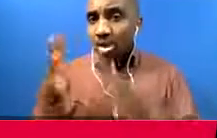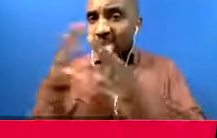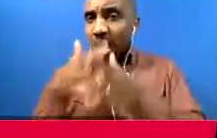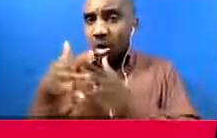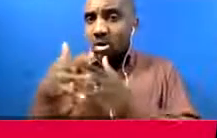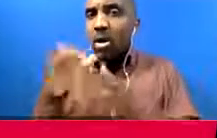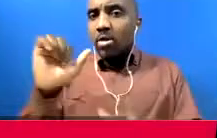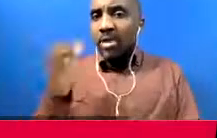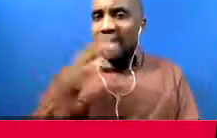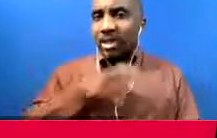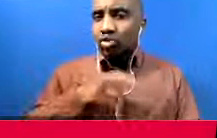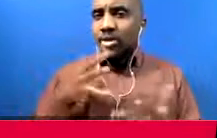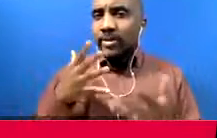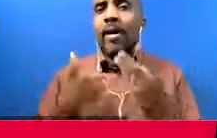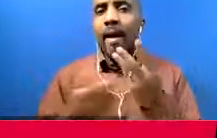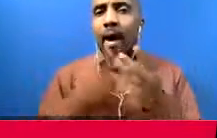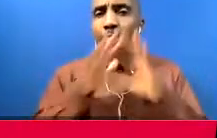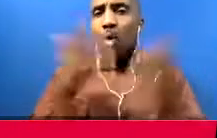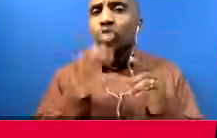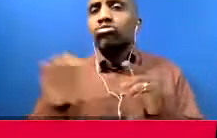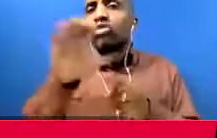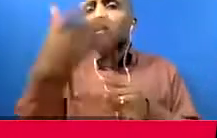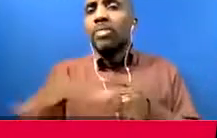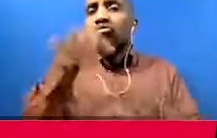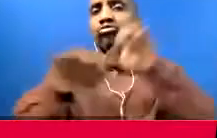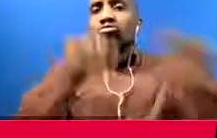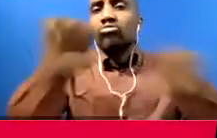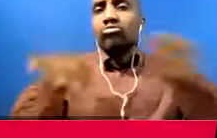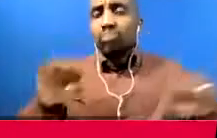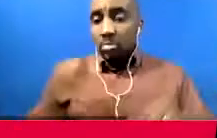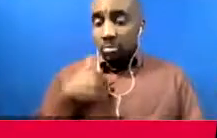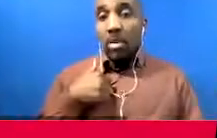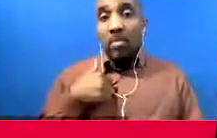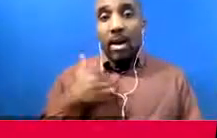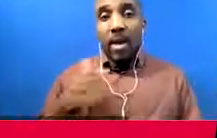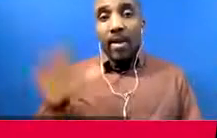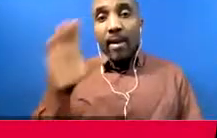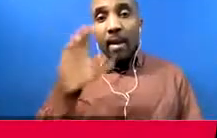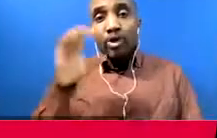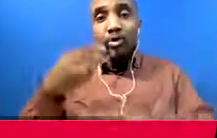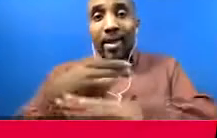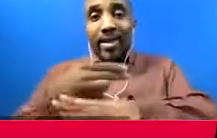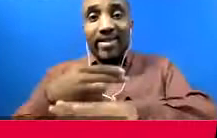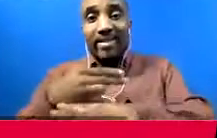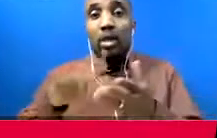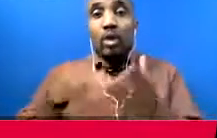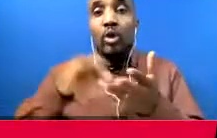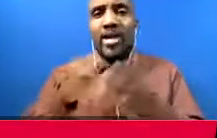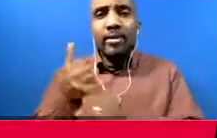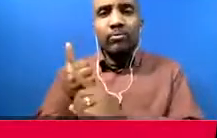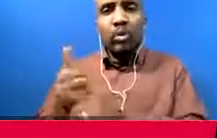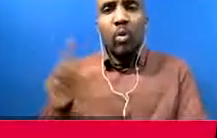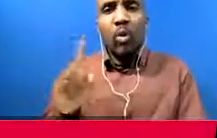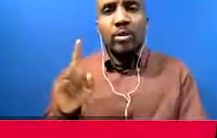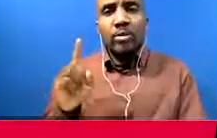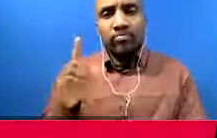well, and they've done the same in other regions around the world. And in my home country of Haiti, the US is currently backing an authoritarian government. So it doesn't